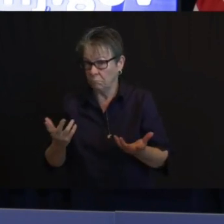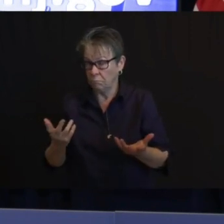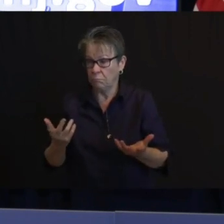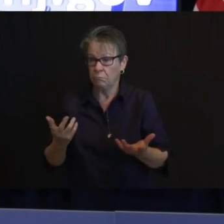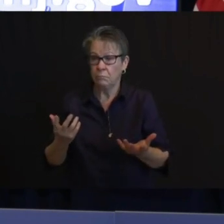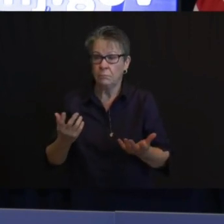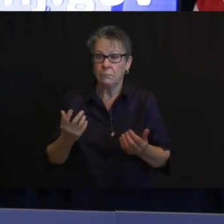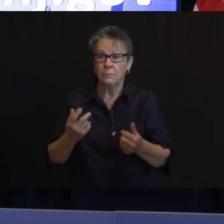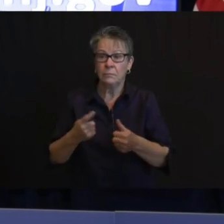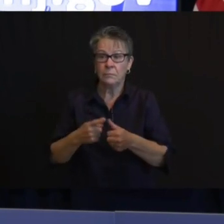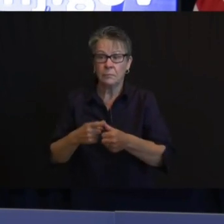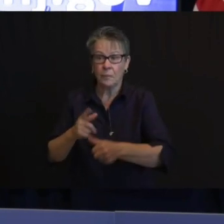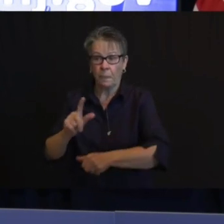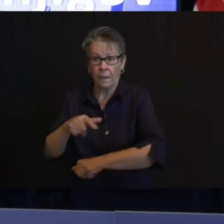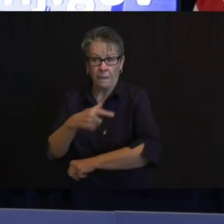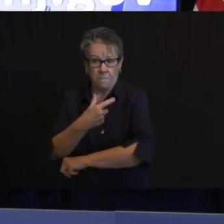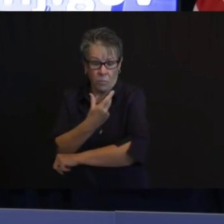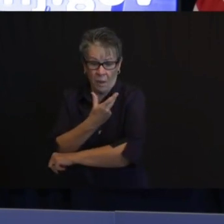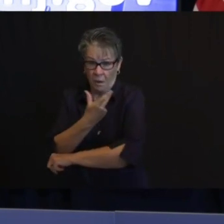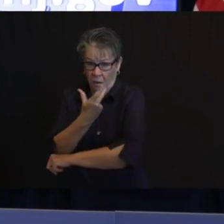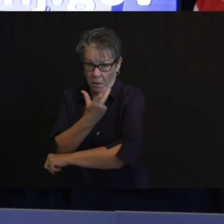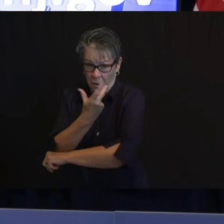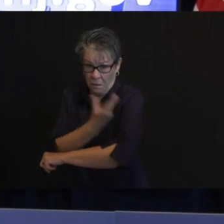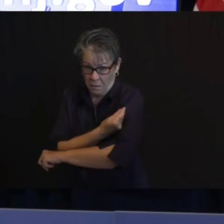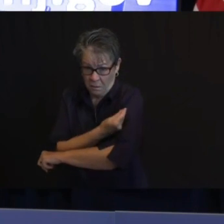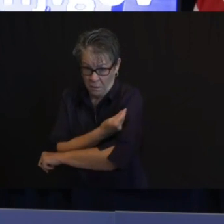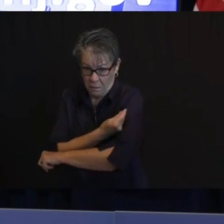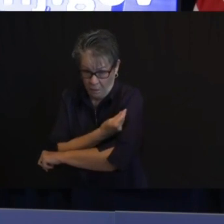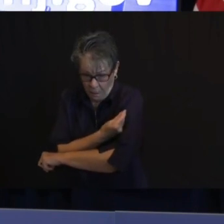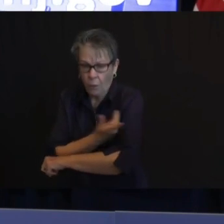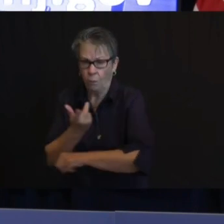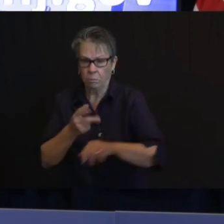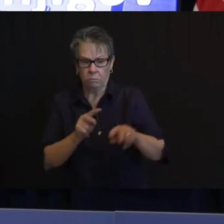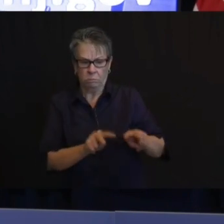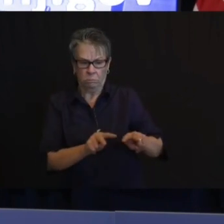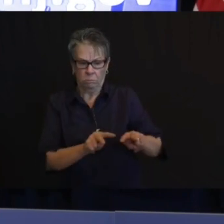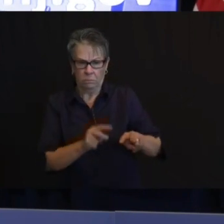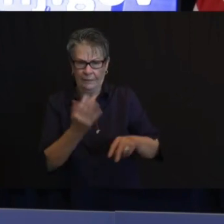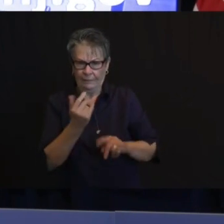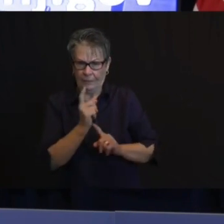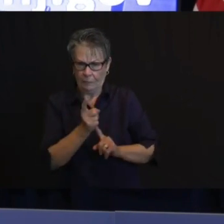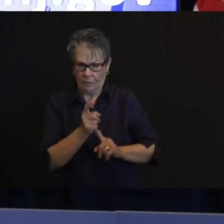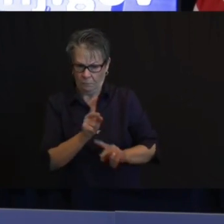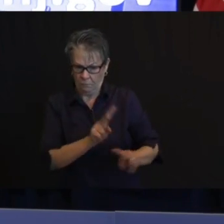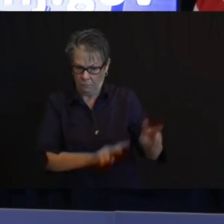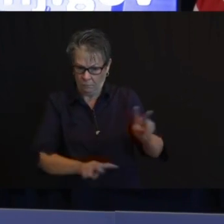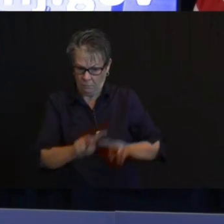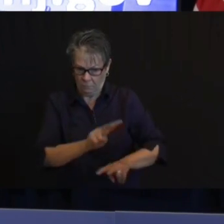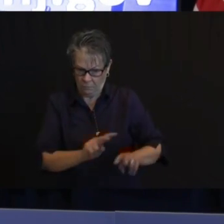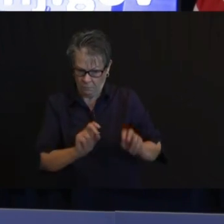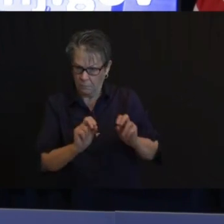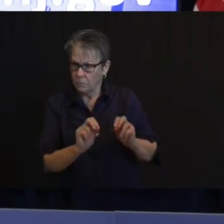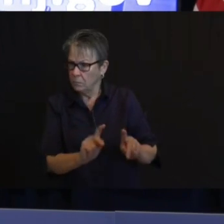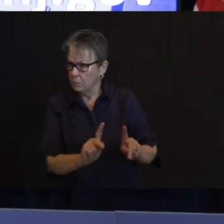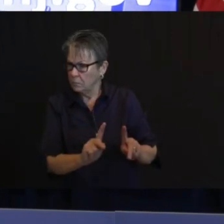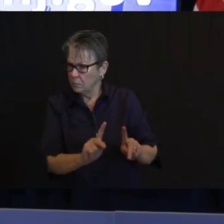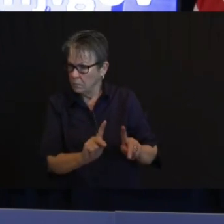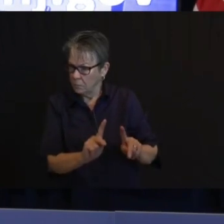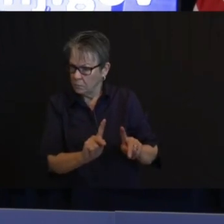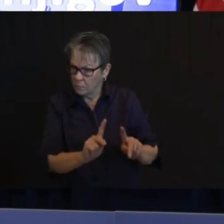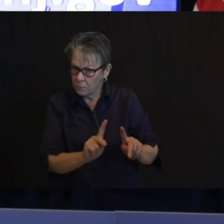15 minutes of observation afterwards, and you need to get a card and make sure you call everyone back for the second dose.